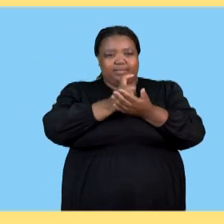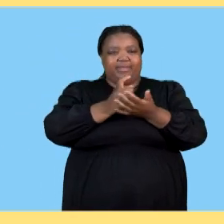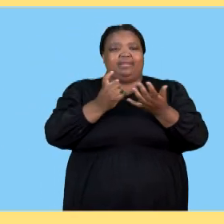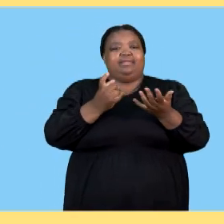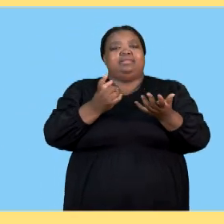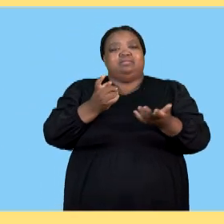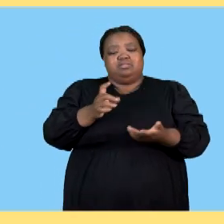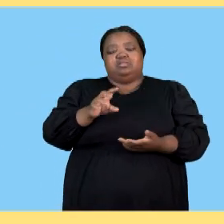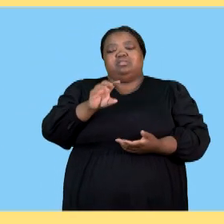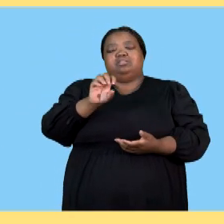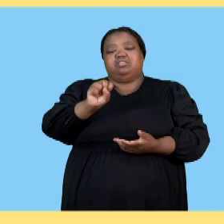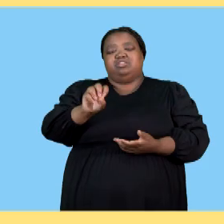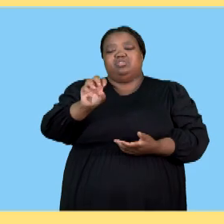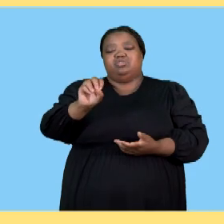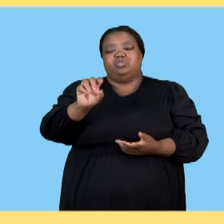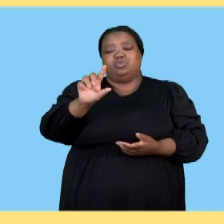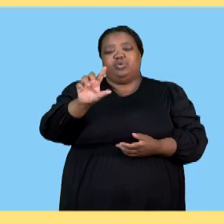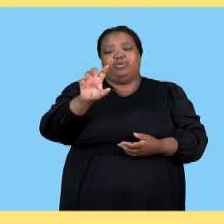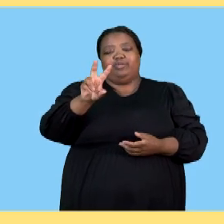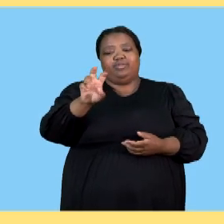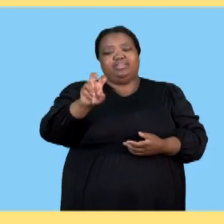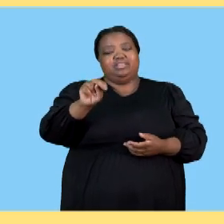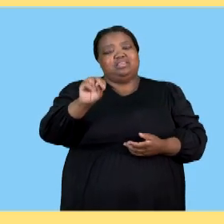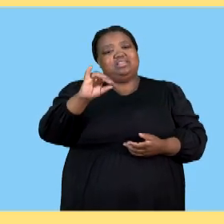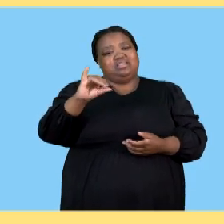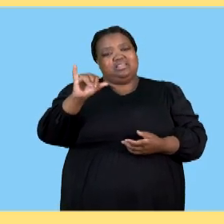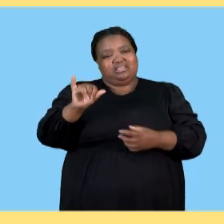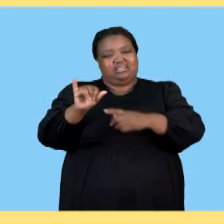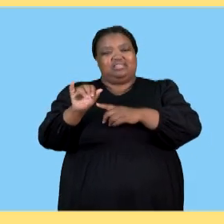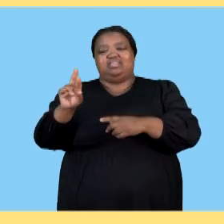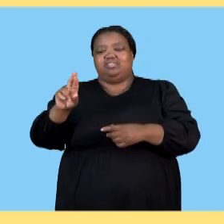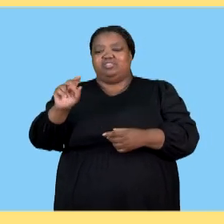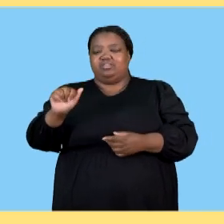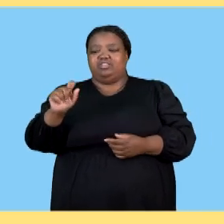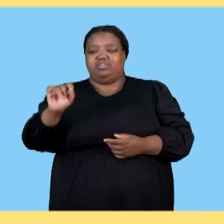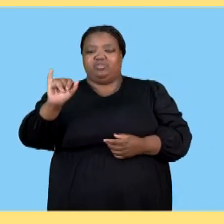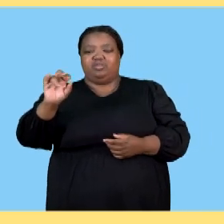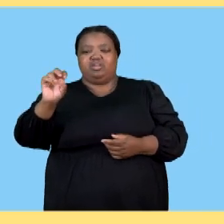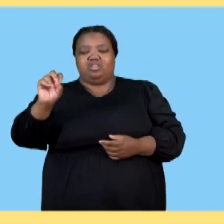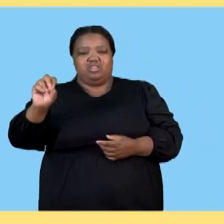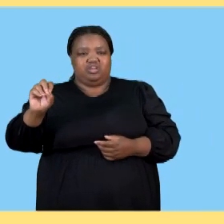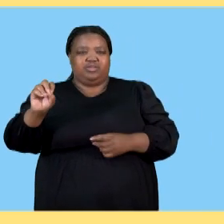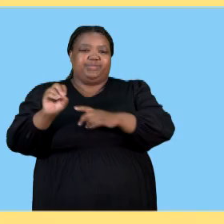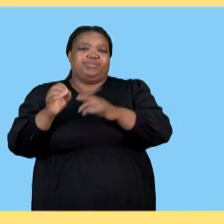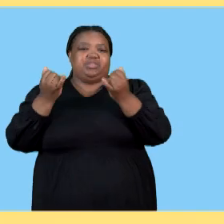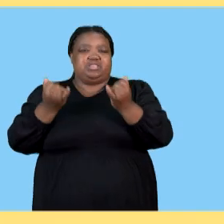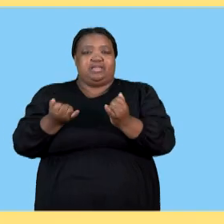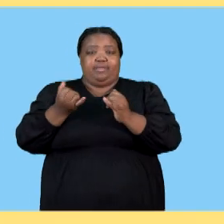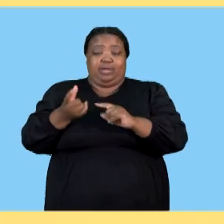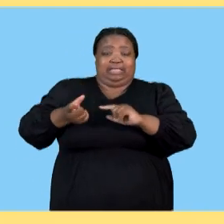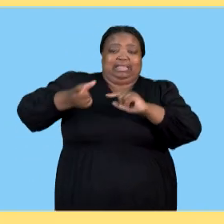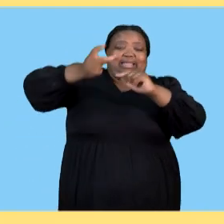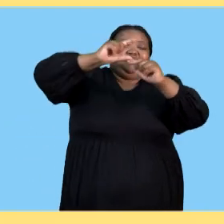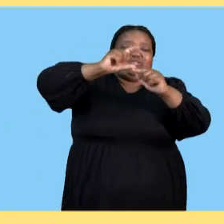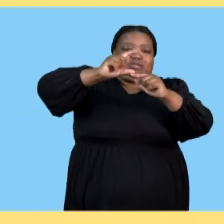solvency ratio, so this is the name. The solvency ratio has increased. This word